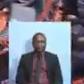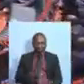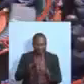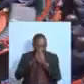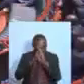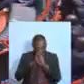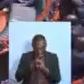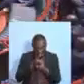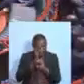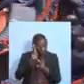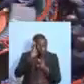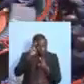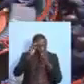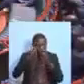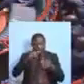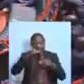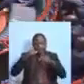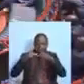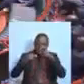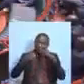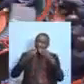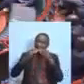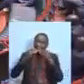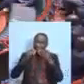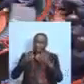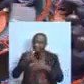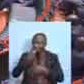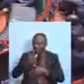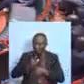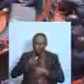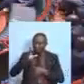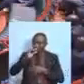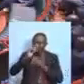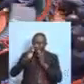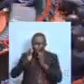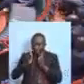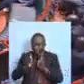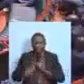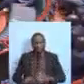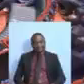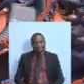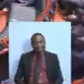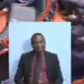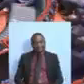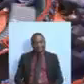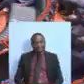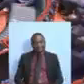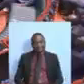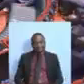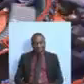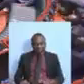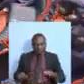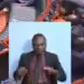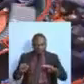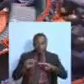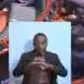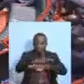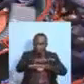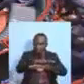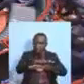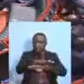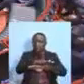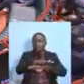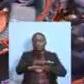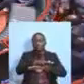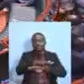Honorable Minister of Agriculture. Thank you, Madam Speaker. Madam Speaker, we had sent a note to withdraw, and therefore